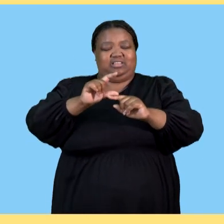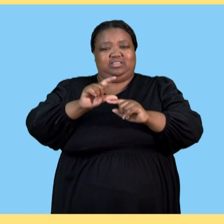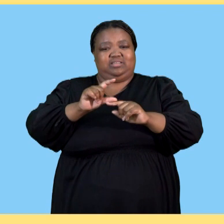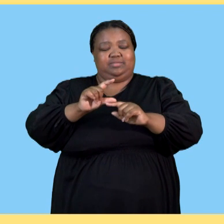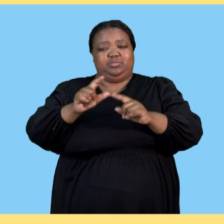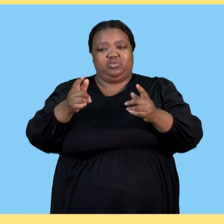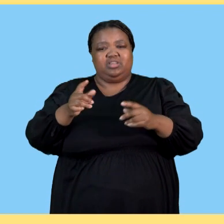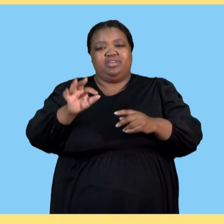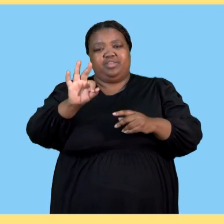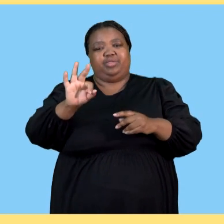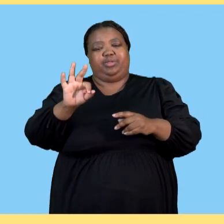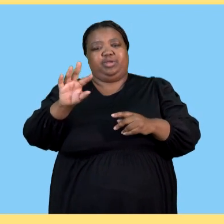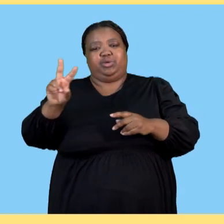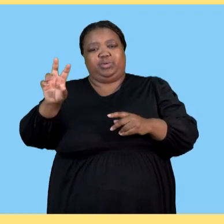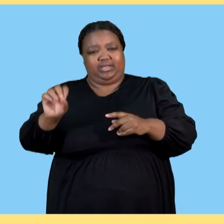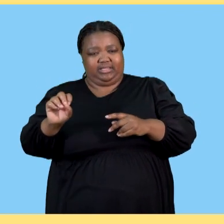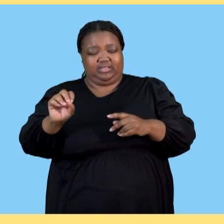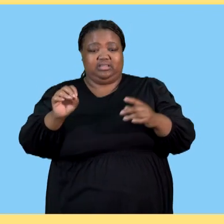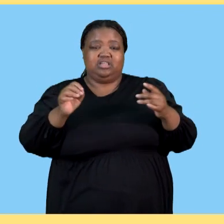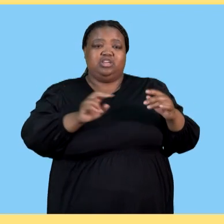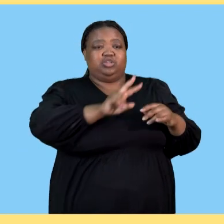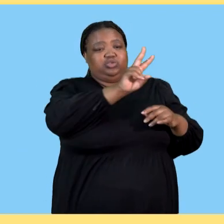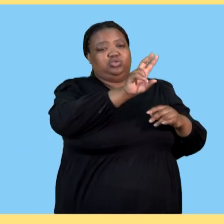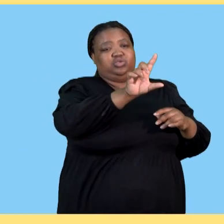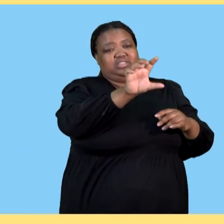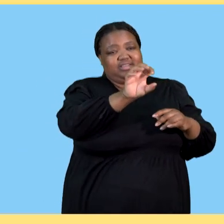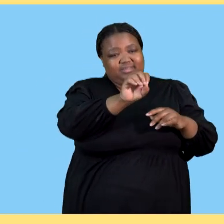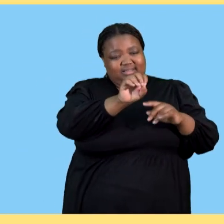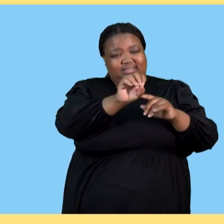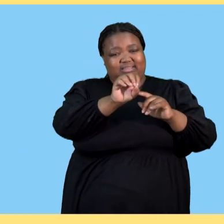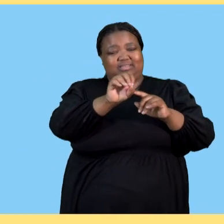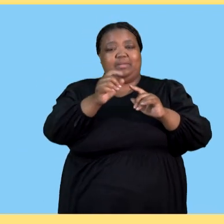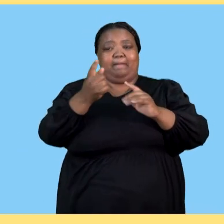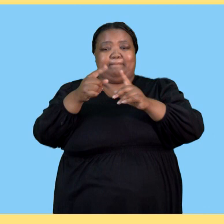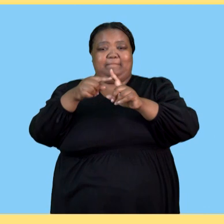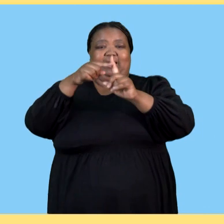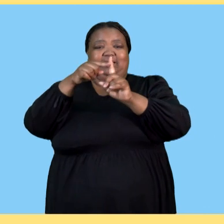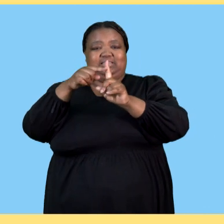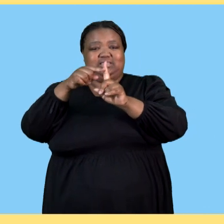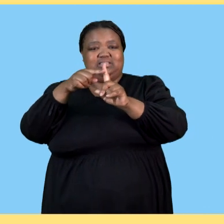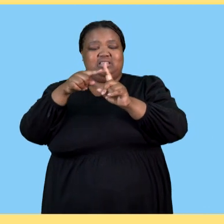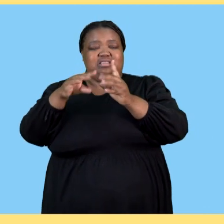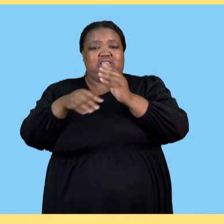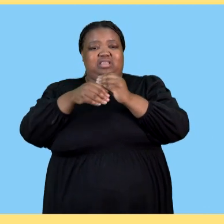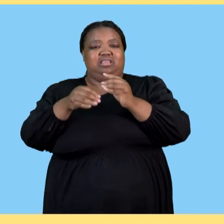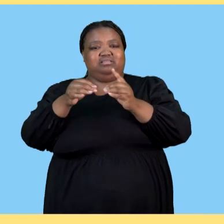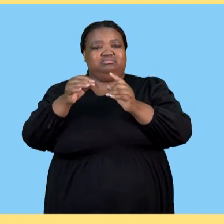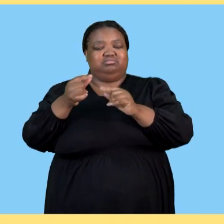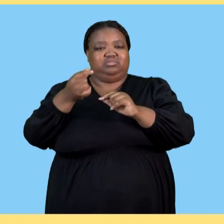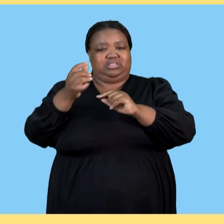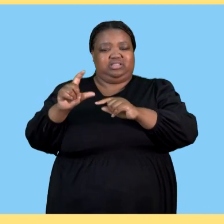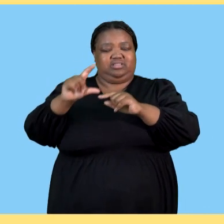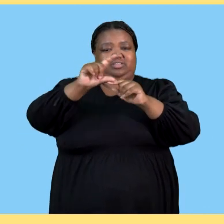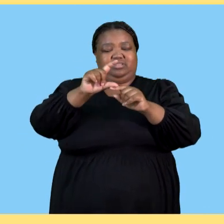unknown, will give me 320. I'll say it again. 270 plus my interest, which is unknown, will give me 320. In other